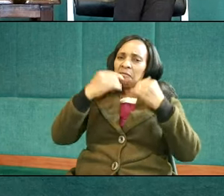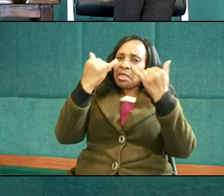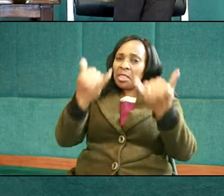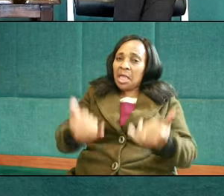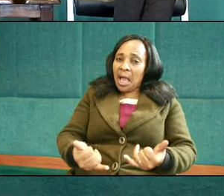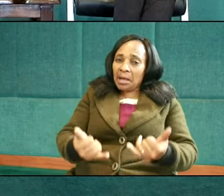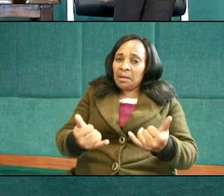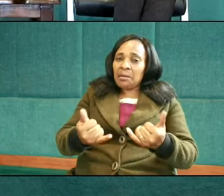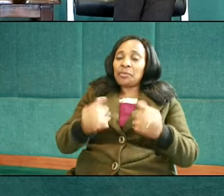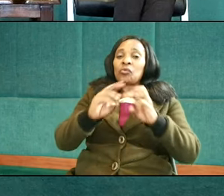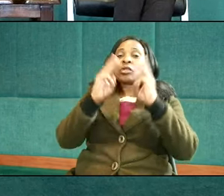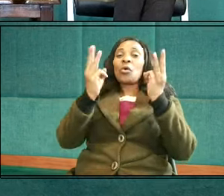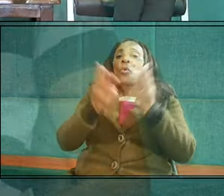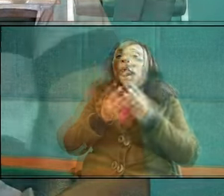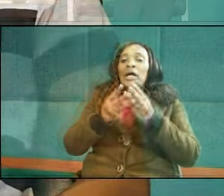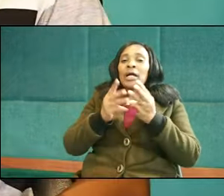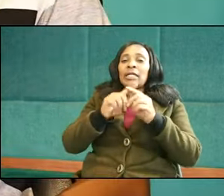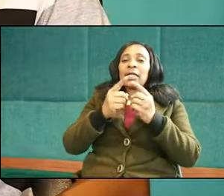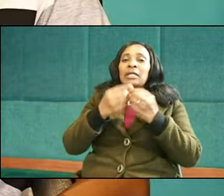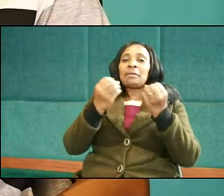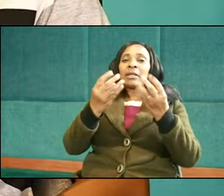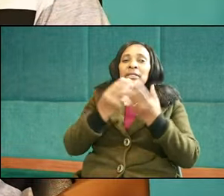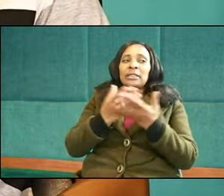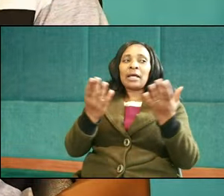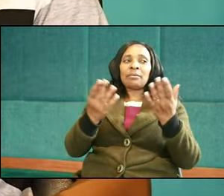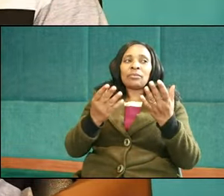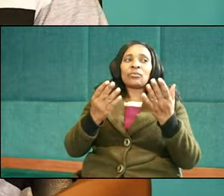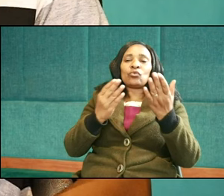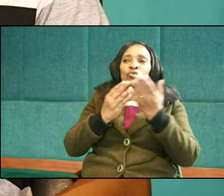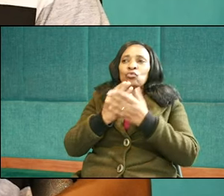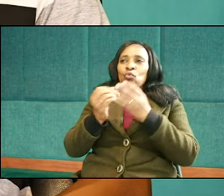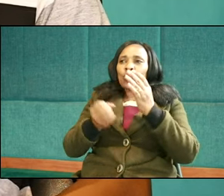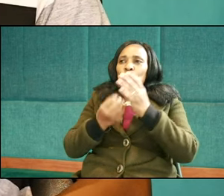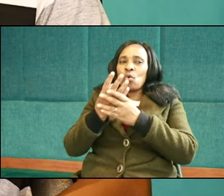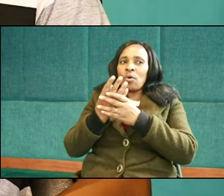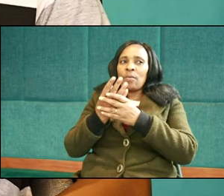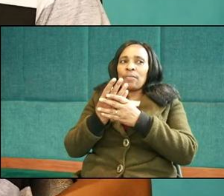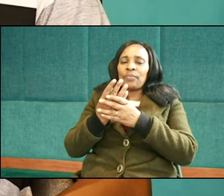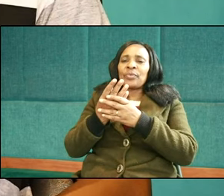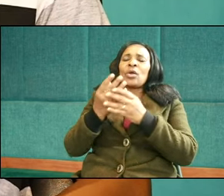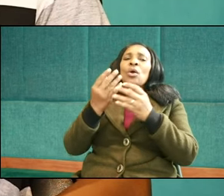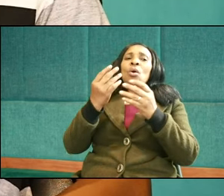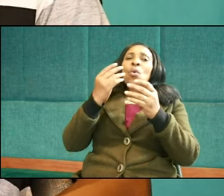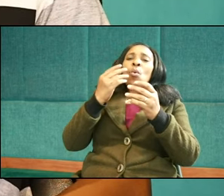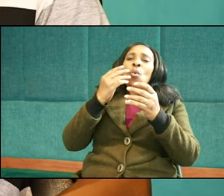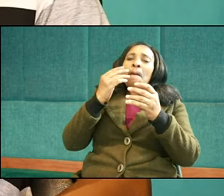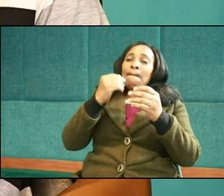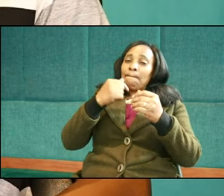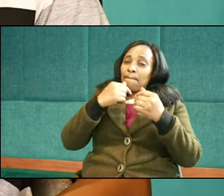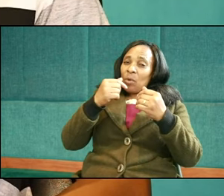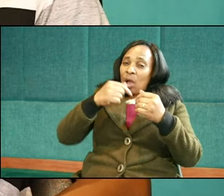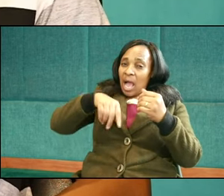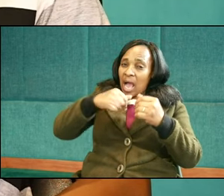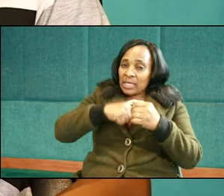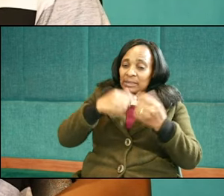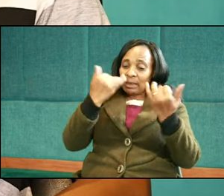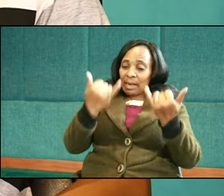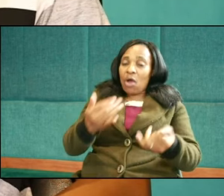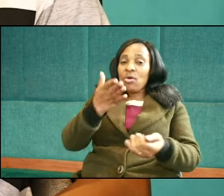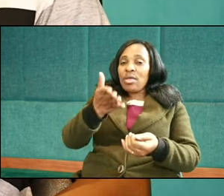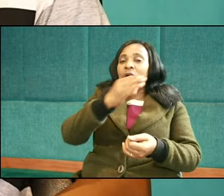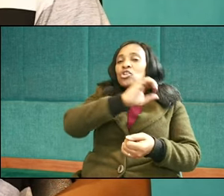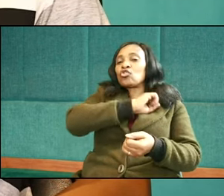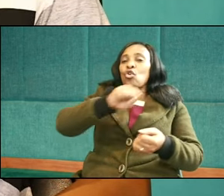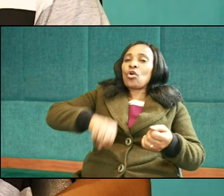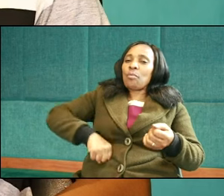they'll commit themselves to God later in life when they grow up. And over here, Solomon was trying to teach